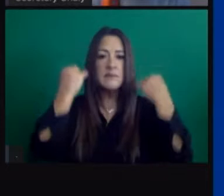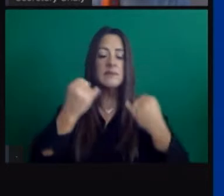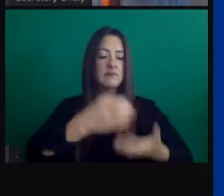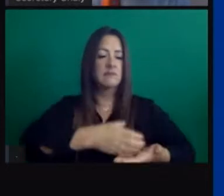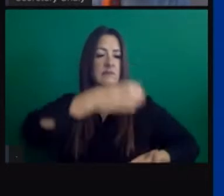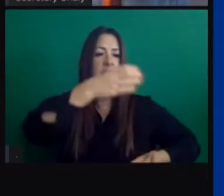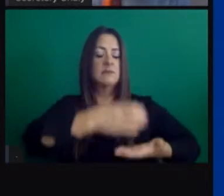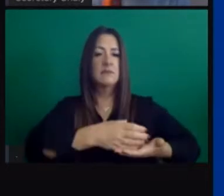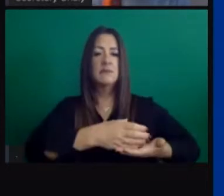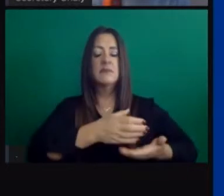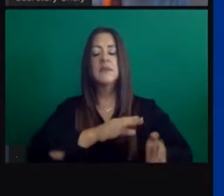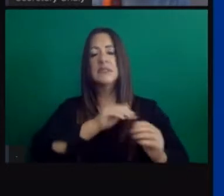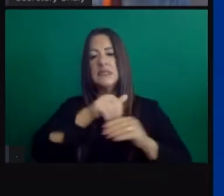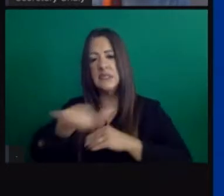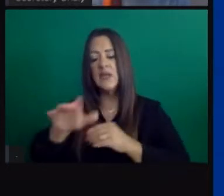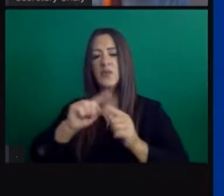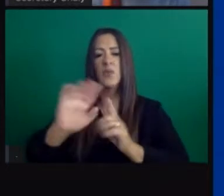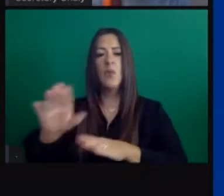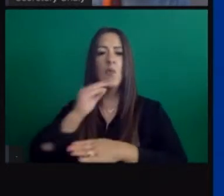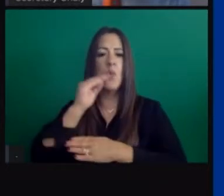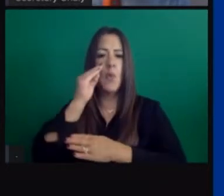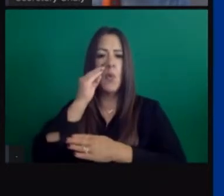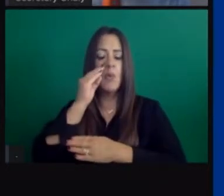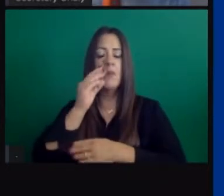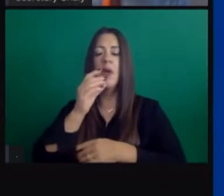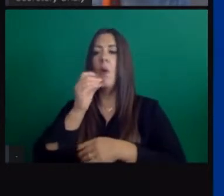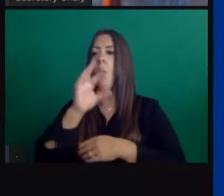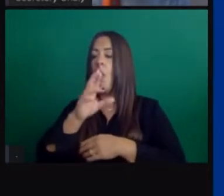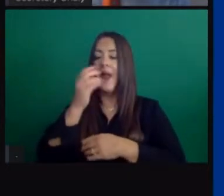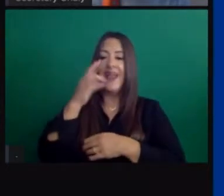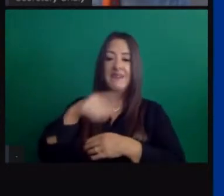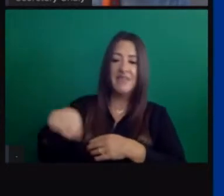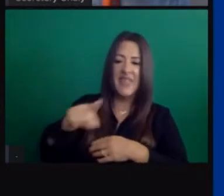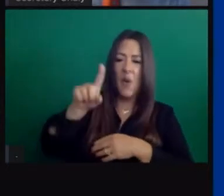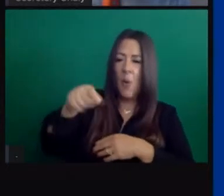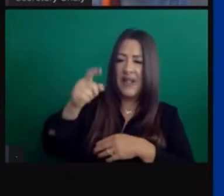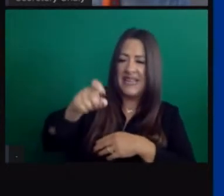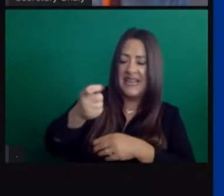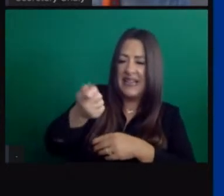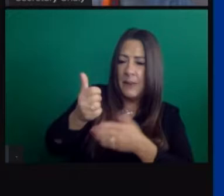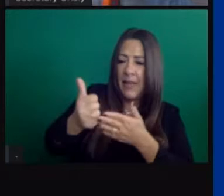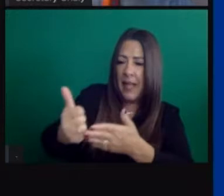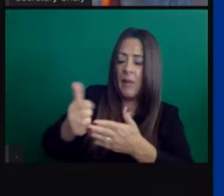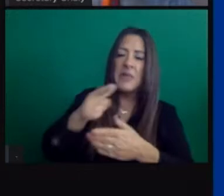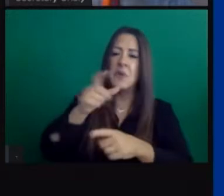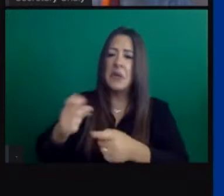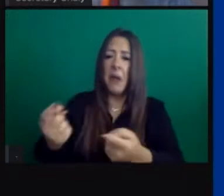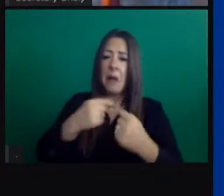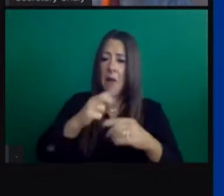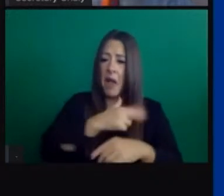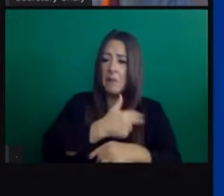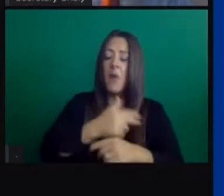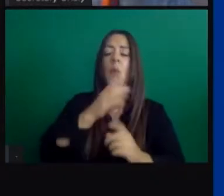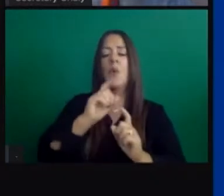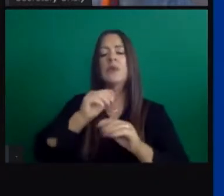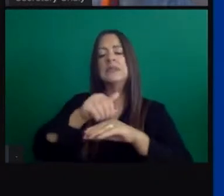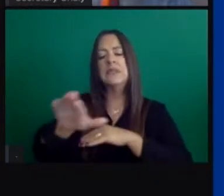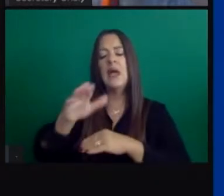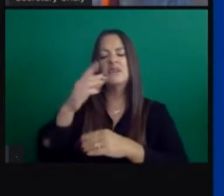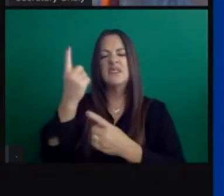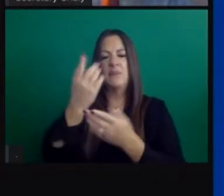having to send these individuals to the hospital and still provide them with the care that they need. Next slide.